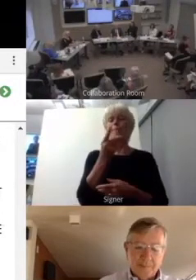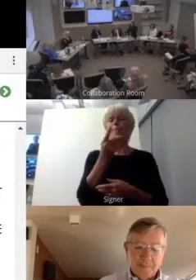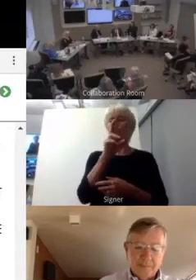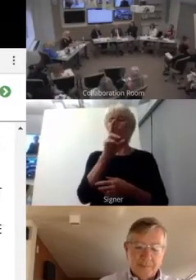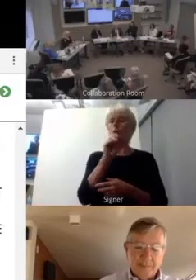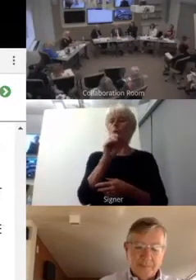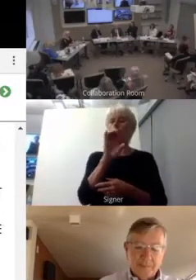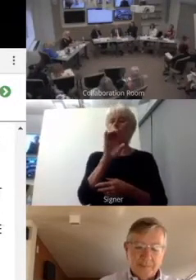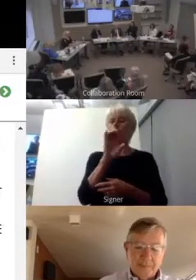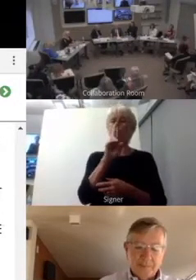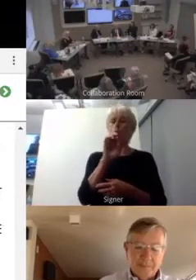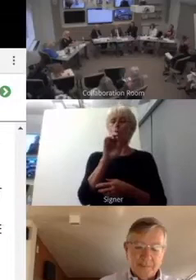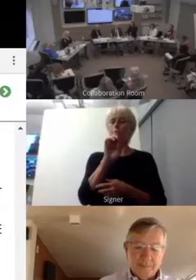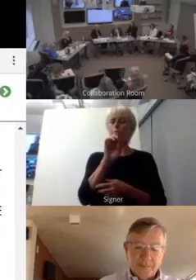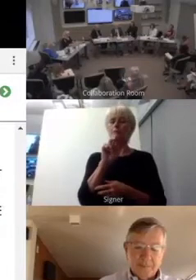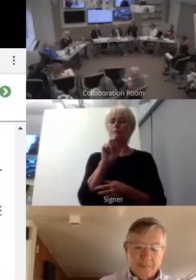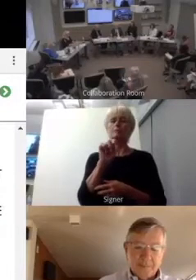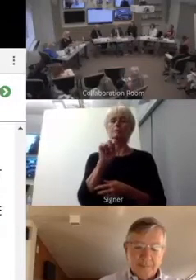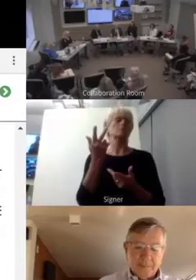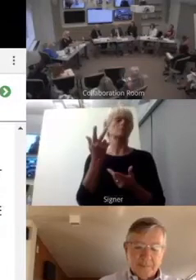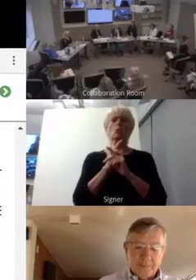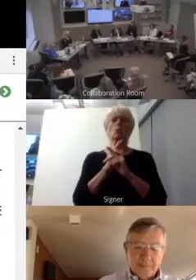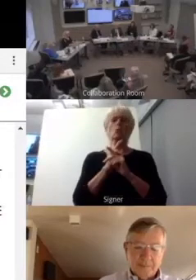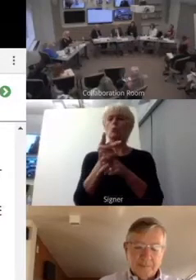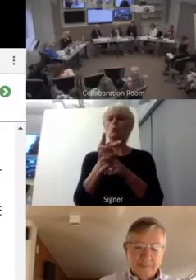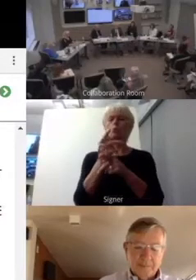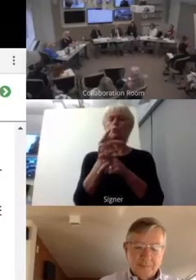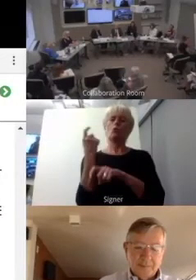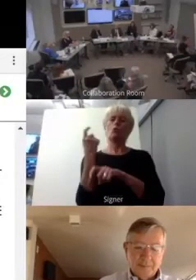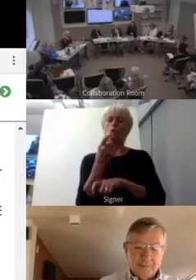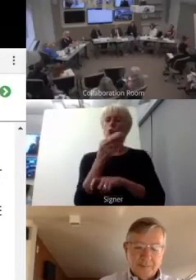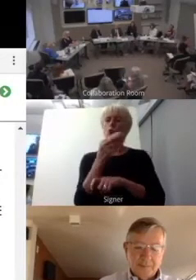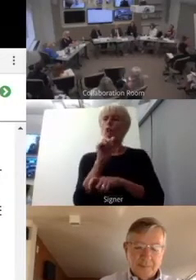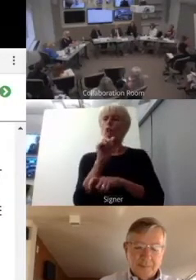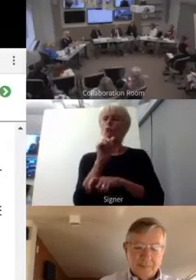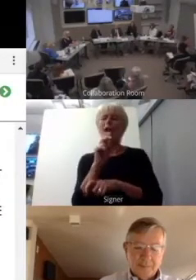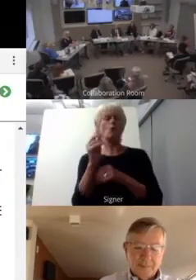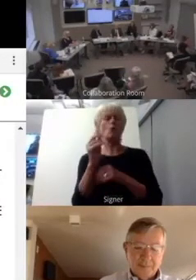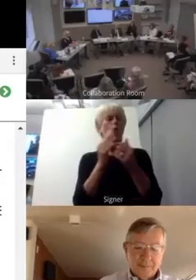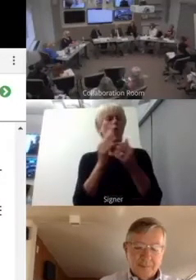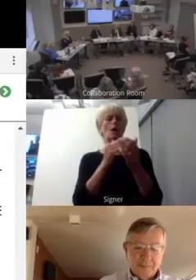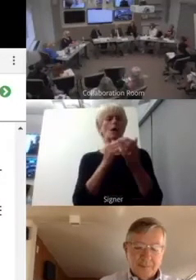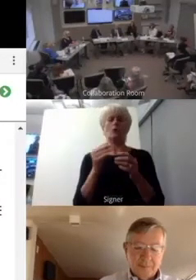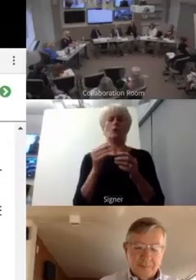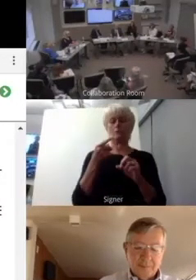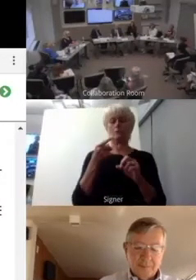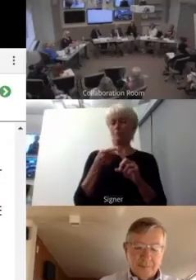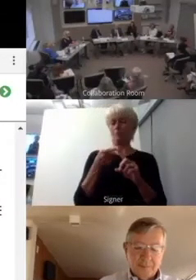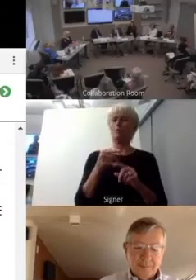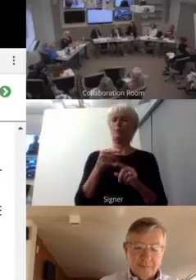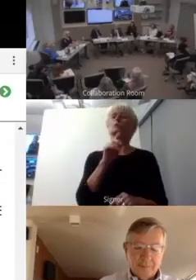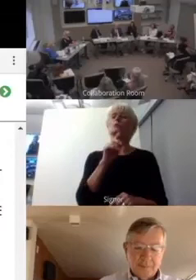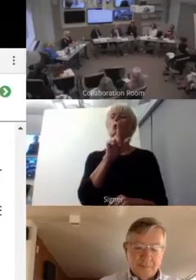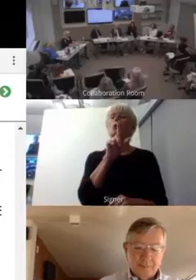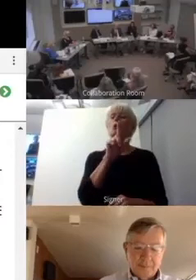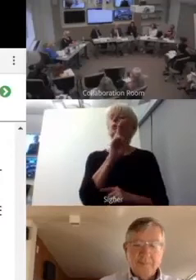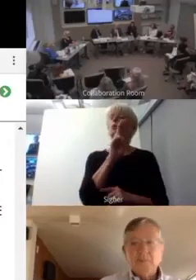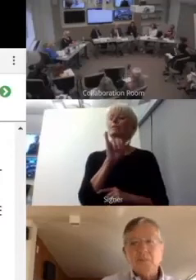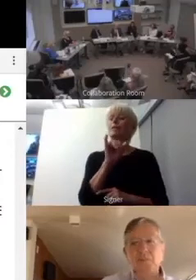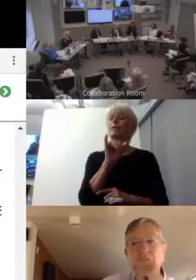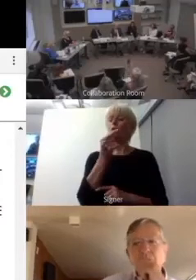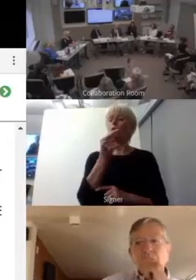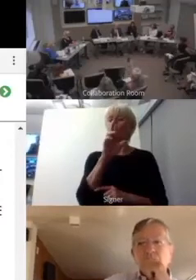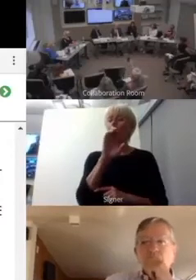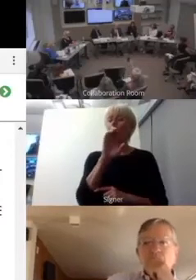or grants from the government. Lucy, just so everyone knows, Lucy Greco is in Berkeley, California, works for